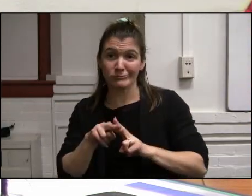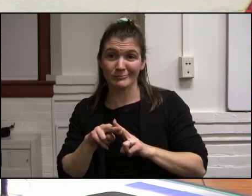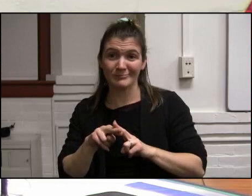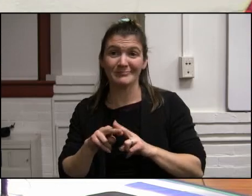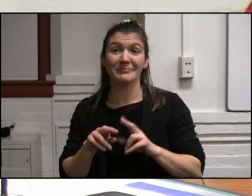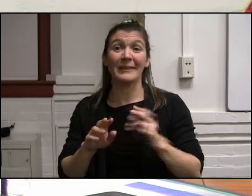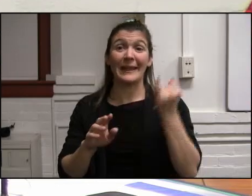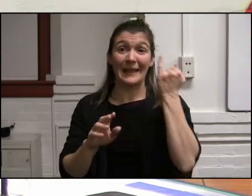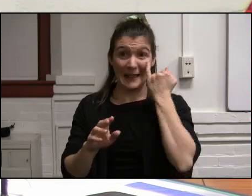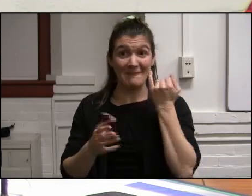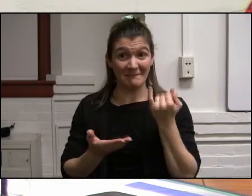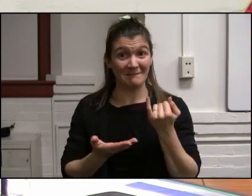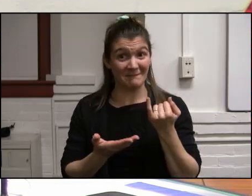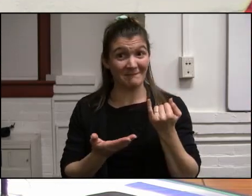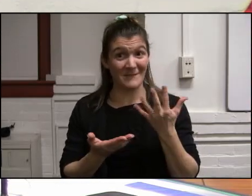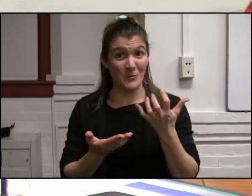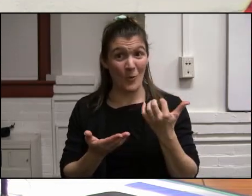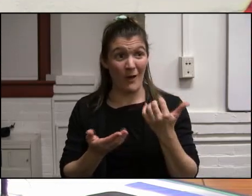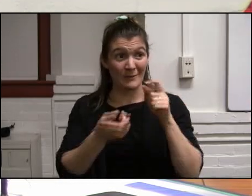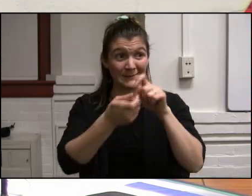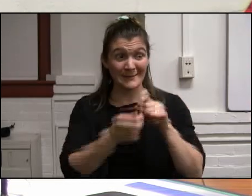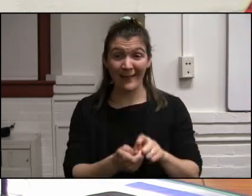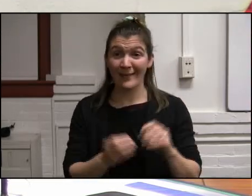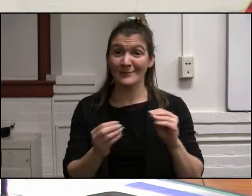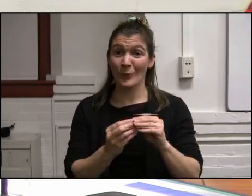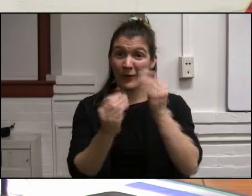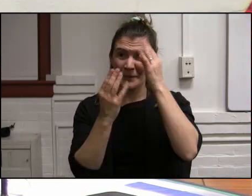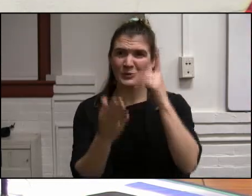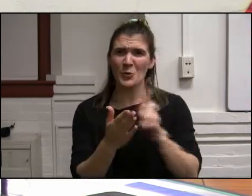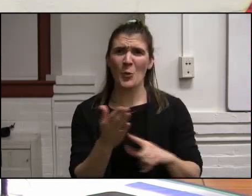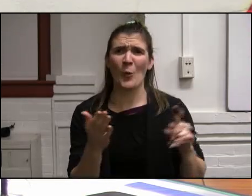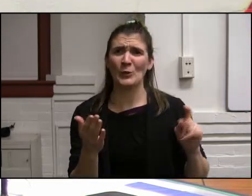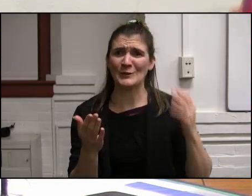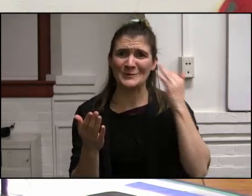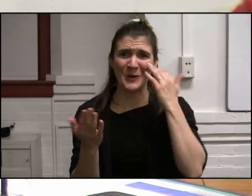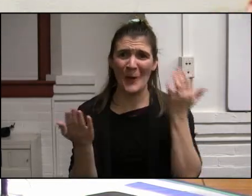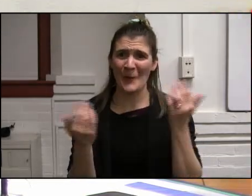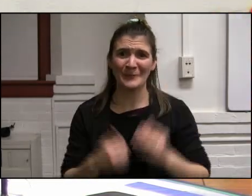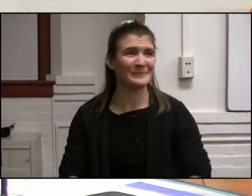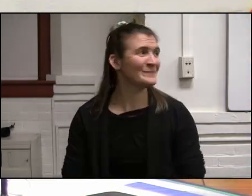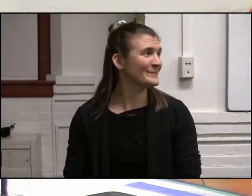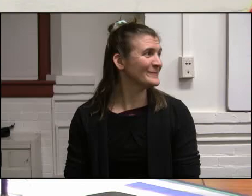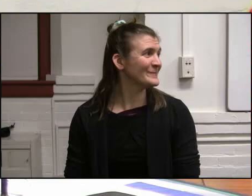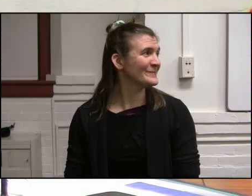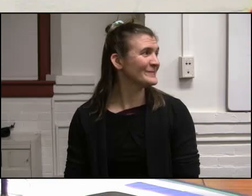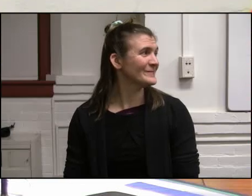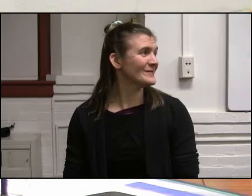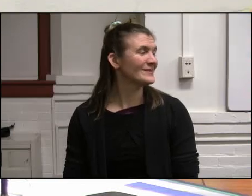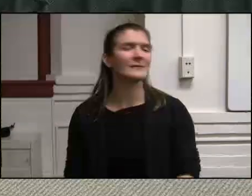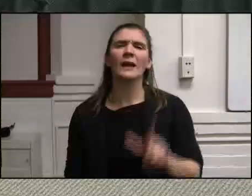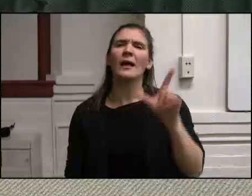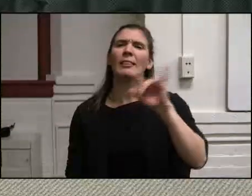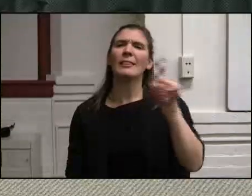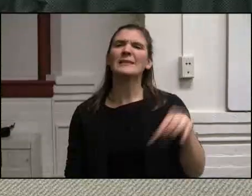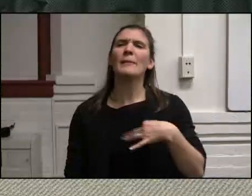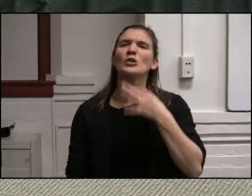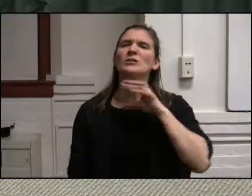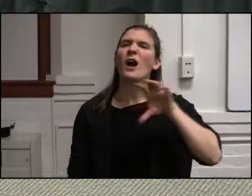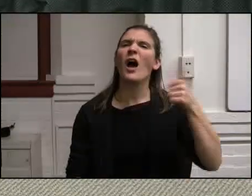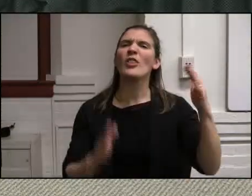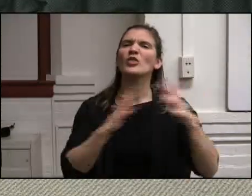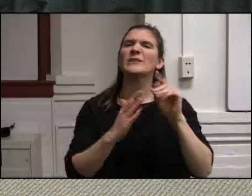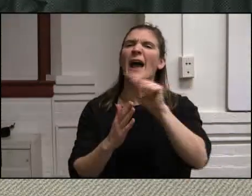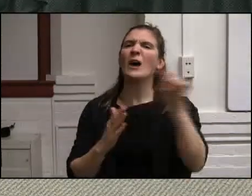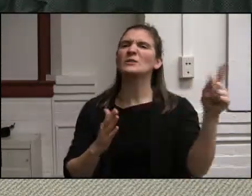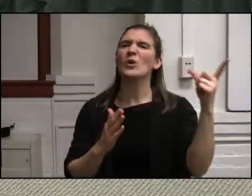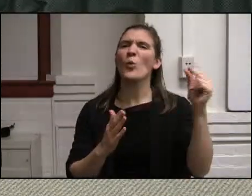want us to bring you any additional information, I'll need to know what it is that would be helpful to you in that consideration. What other select boards receive